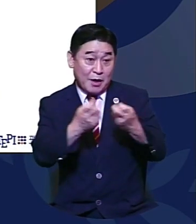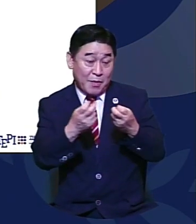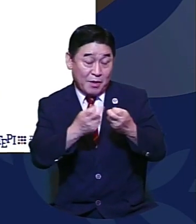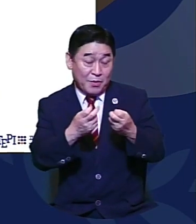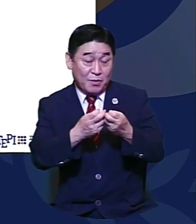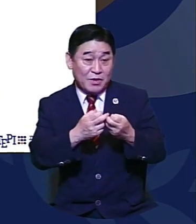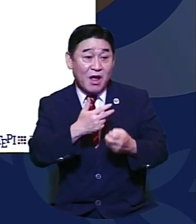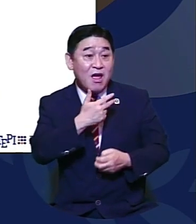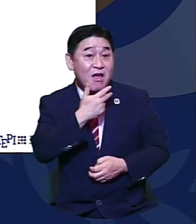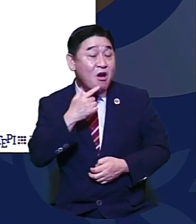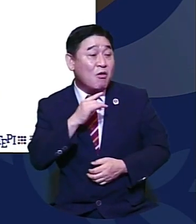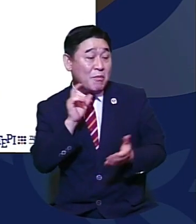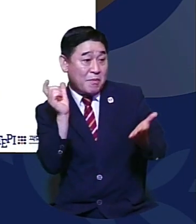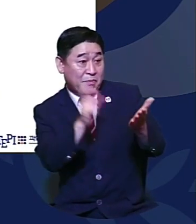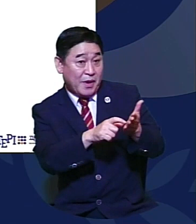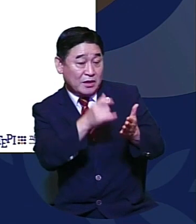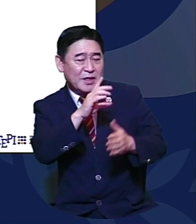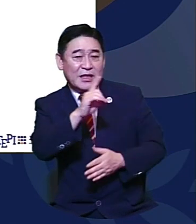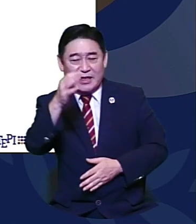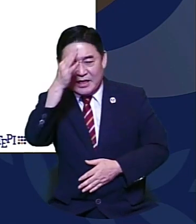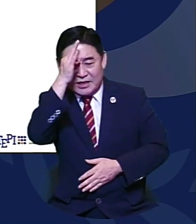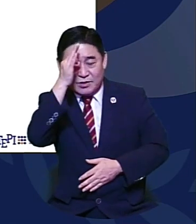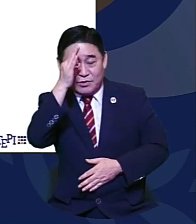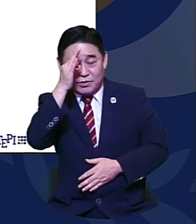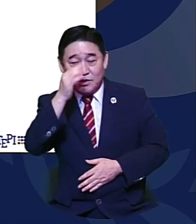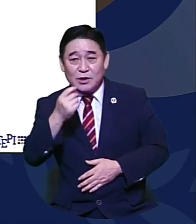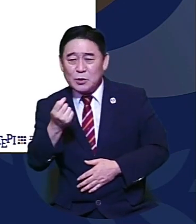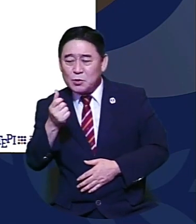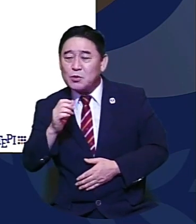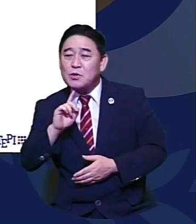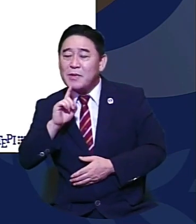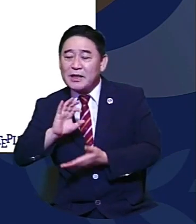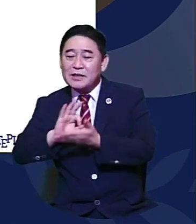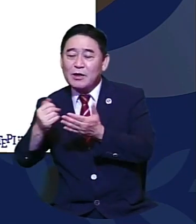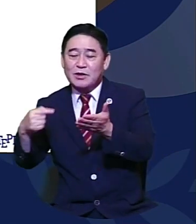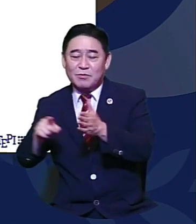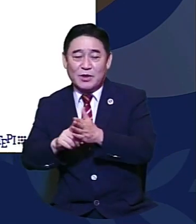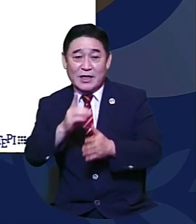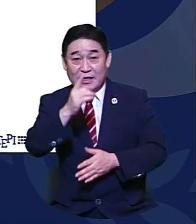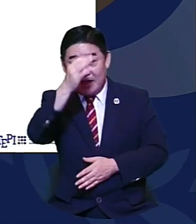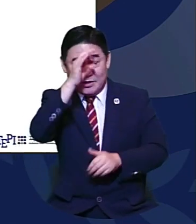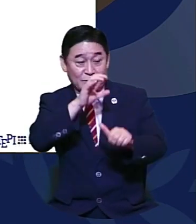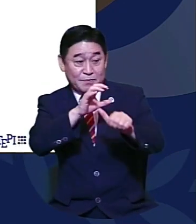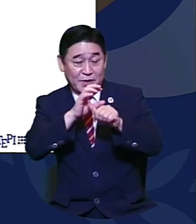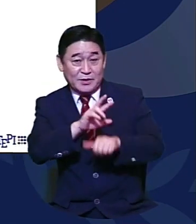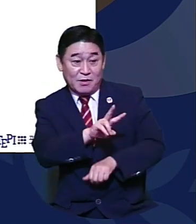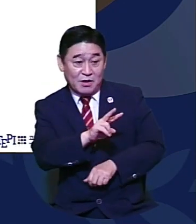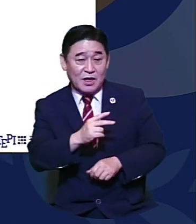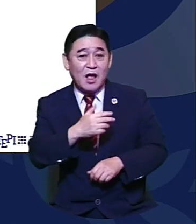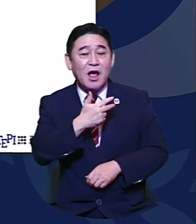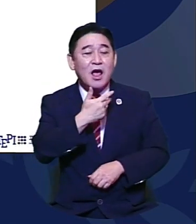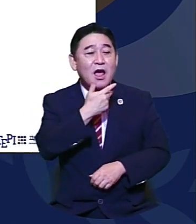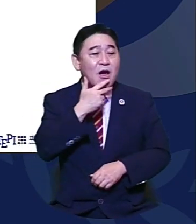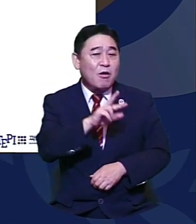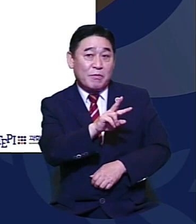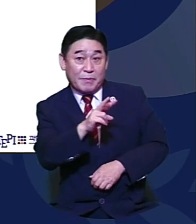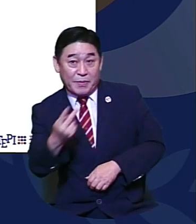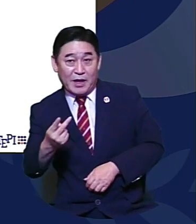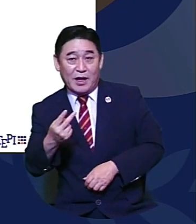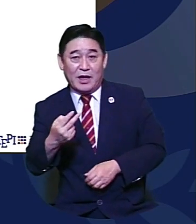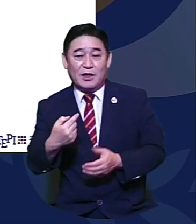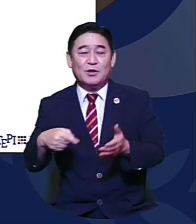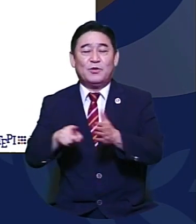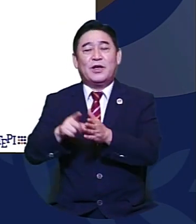using digital technology. As we can see thus far, the digital transformation and digital